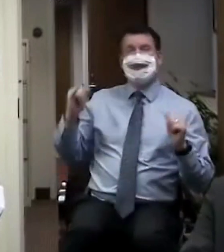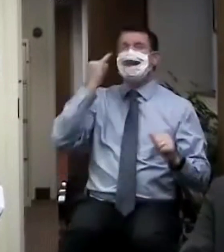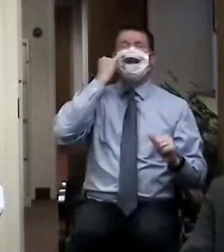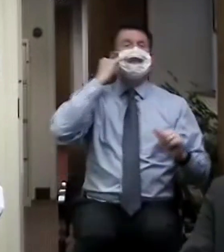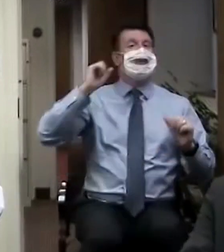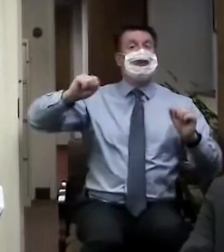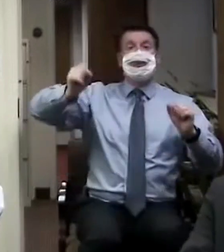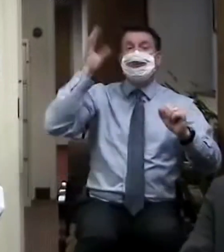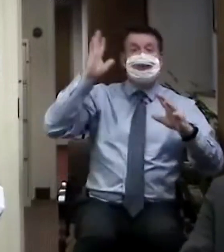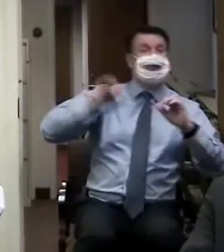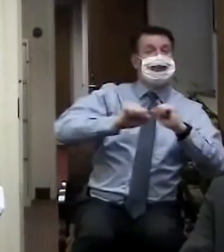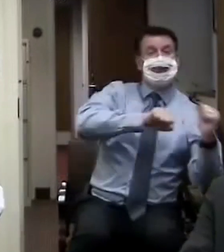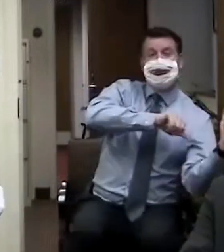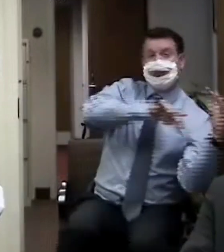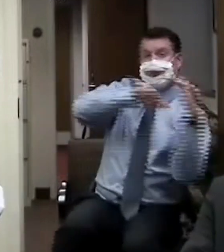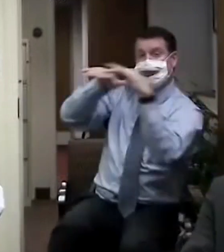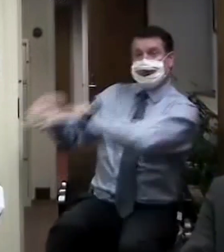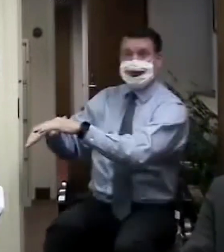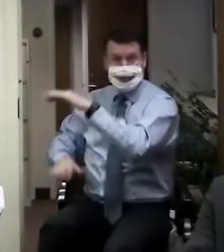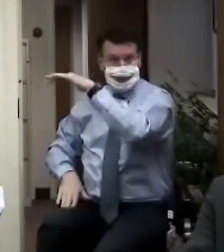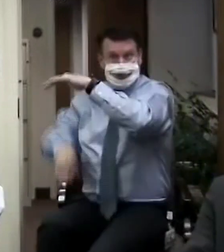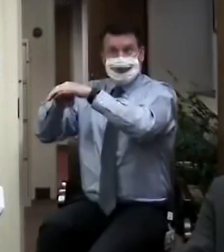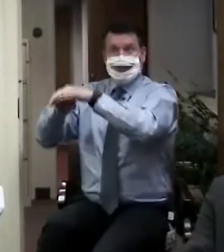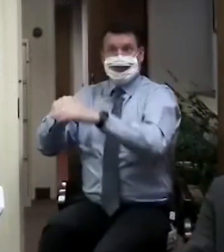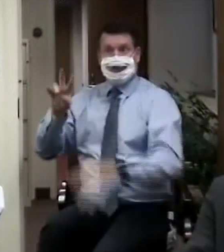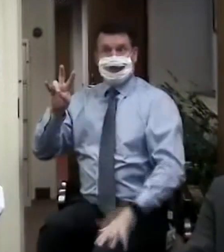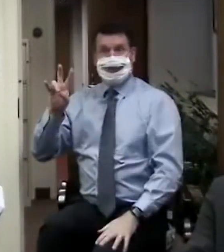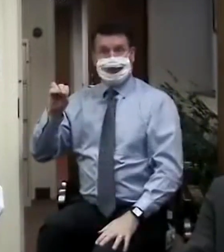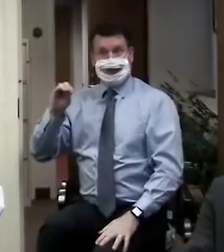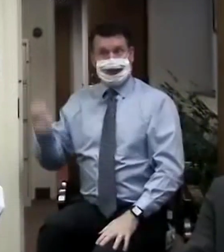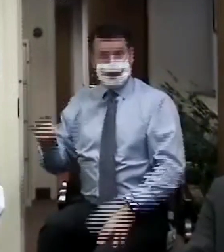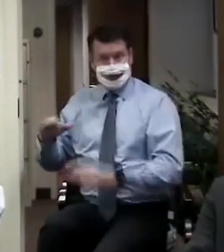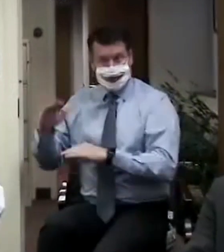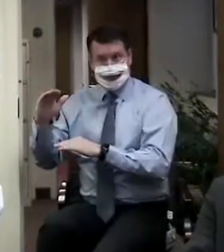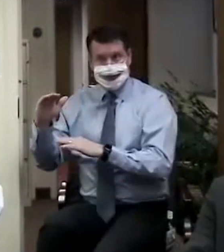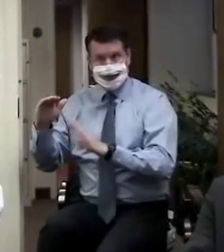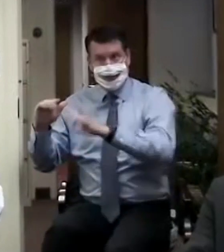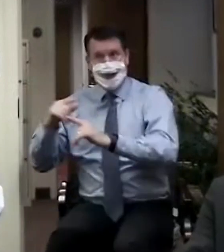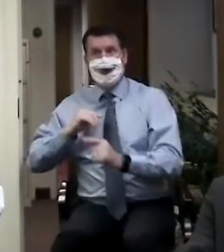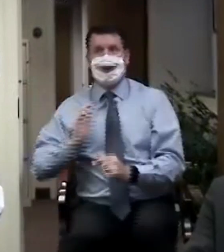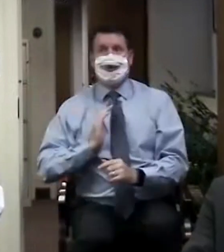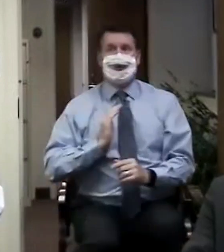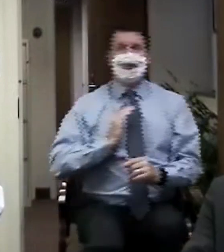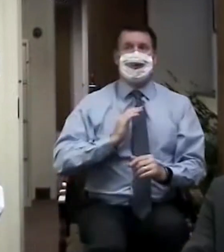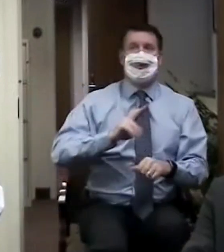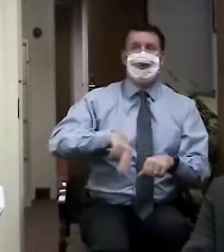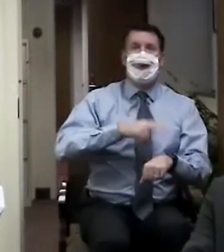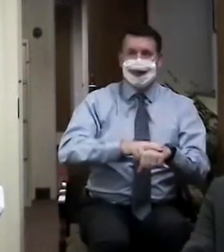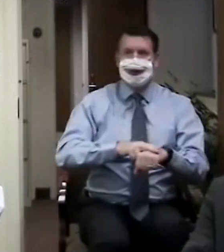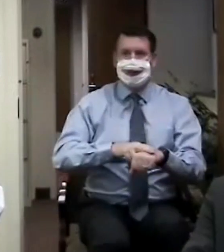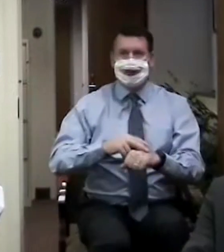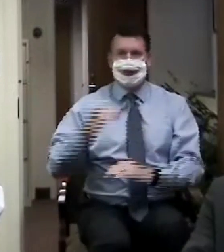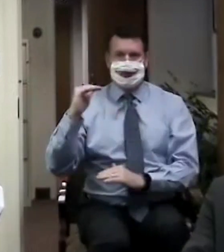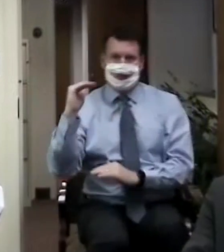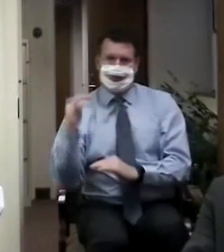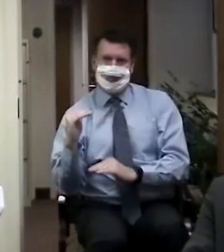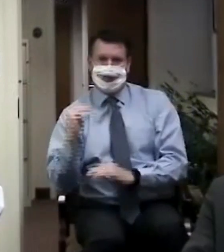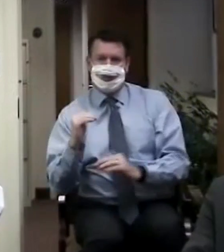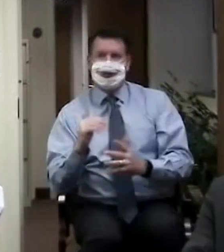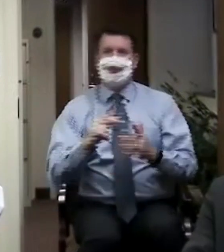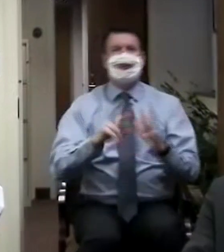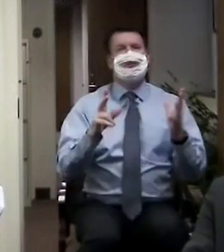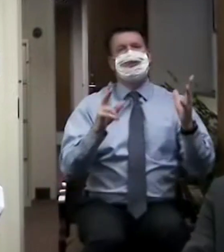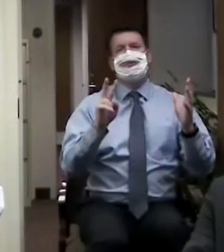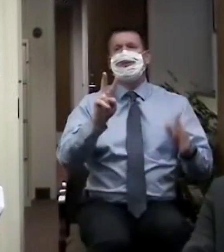about 250 beds higher than our actual licensed capacity is 850 beds. Our surge capacity is around 1,100